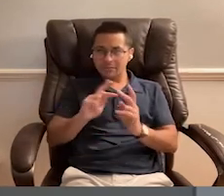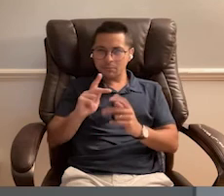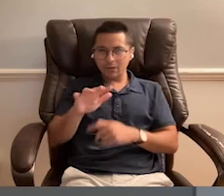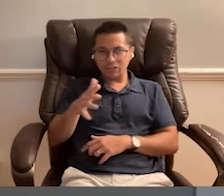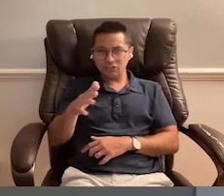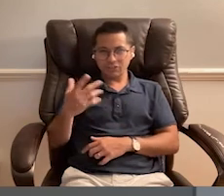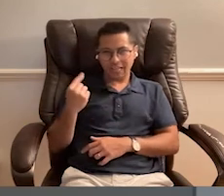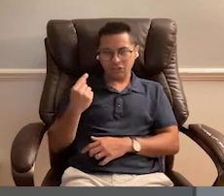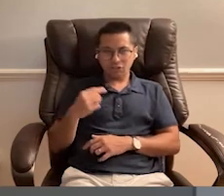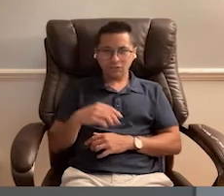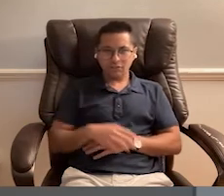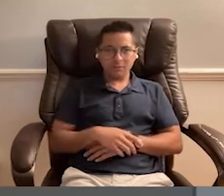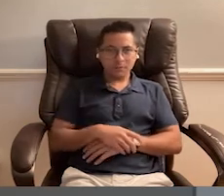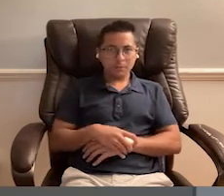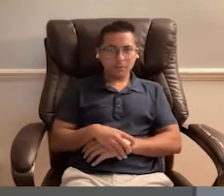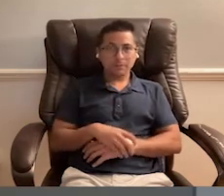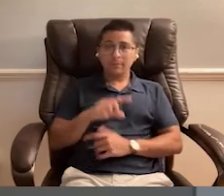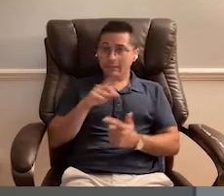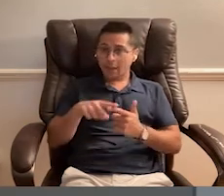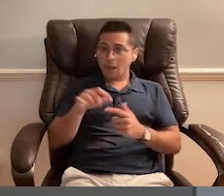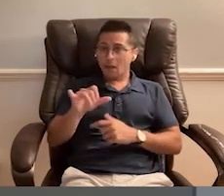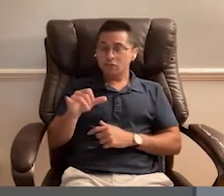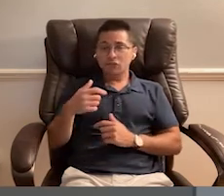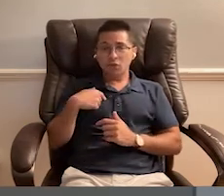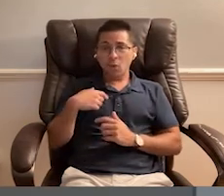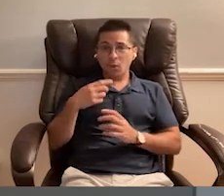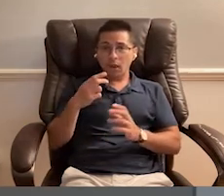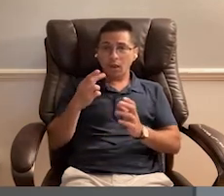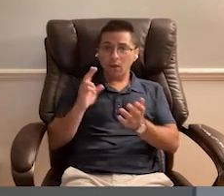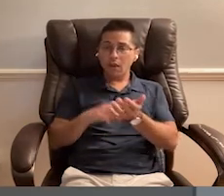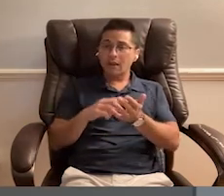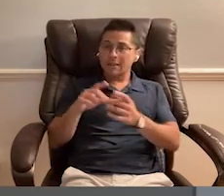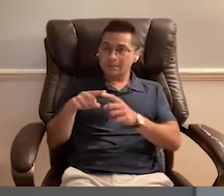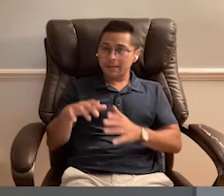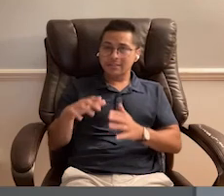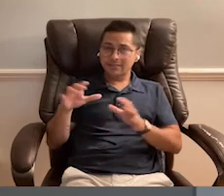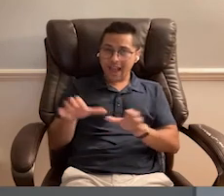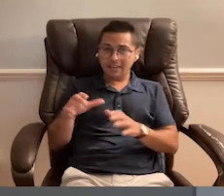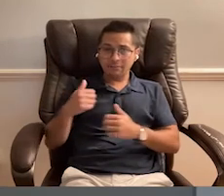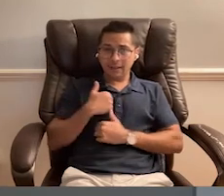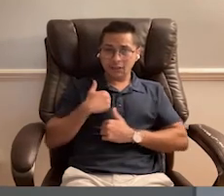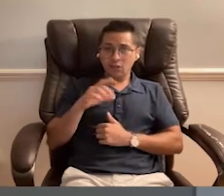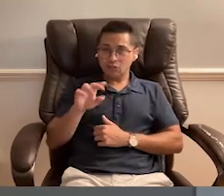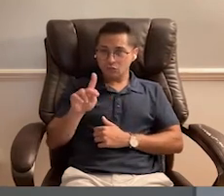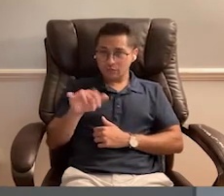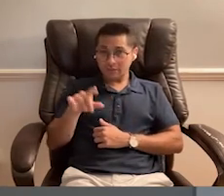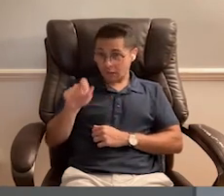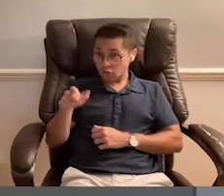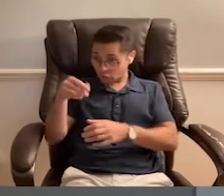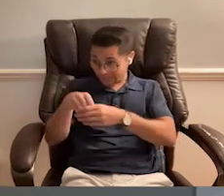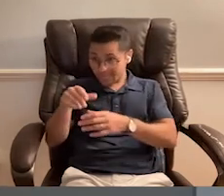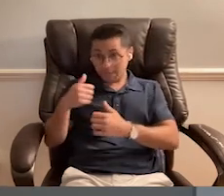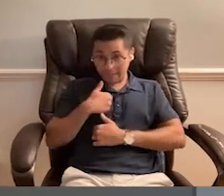offers, and it was about 1,000 people-ish this last year. Then we also enroll dependents of active duty